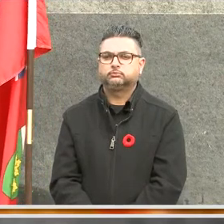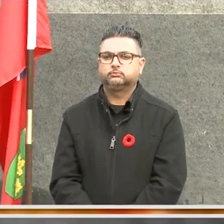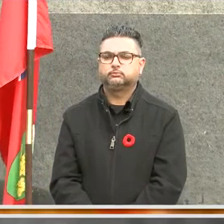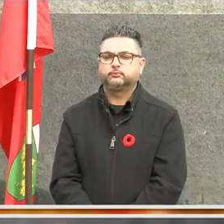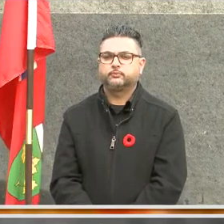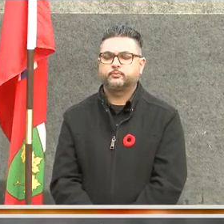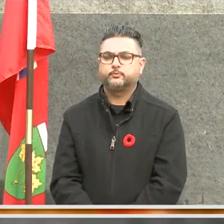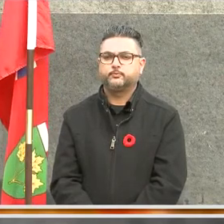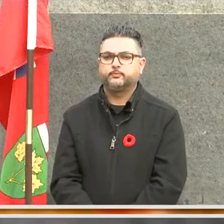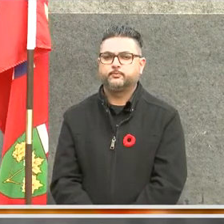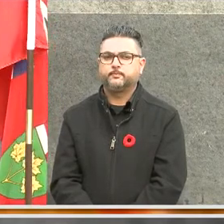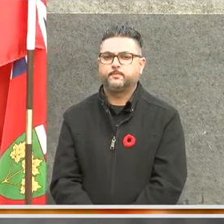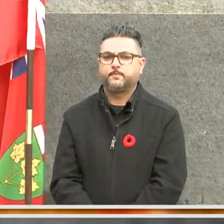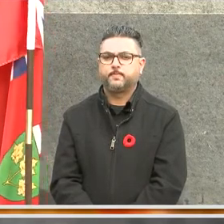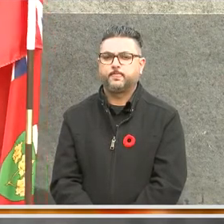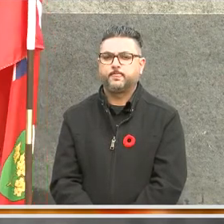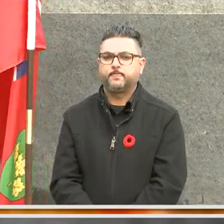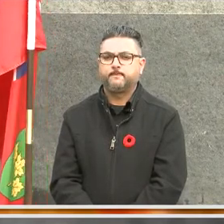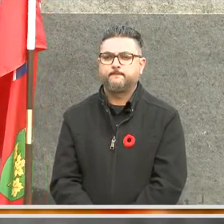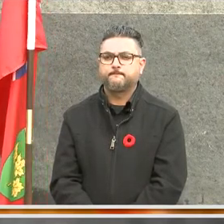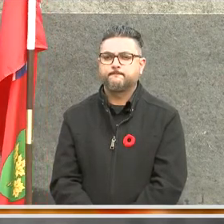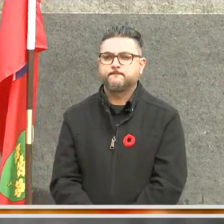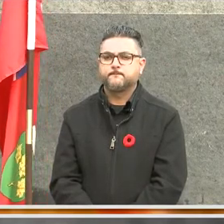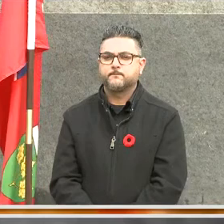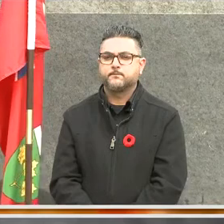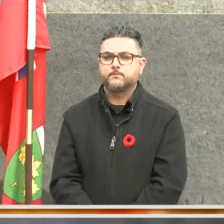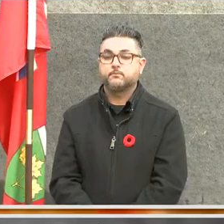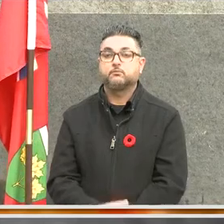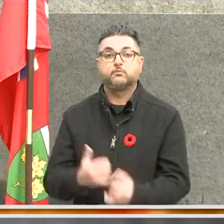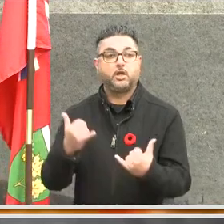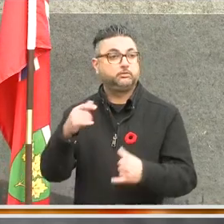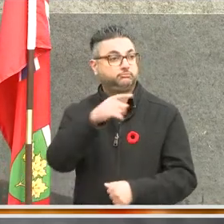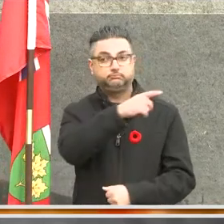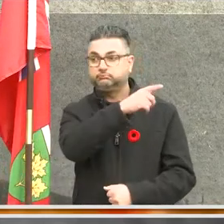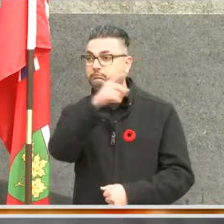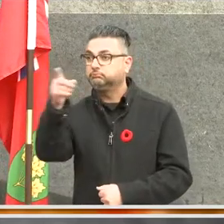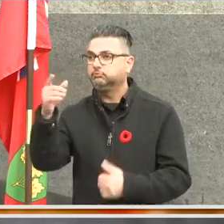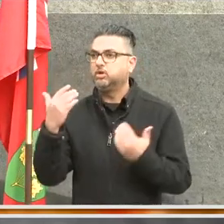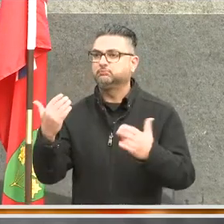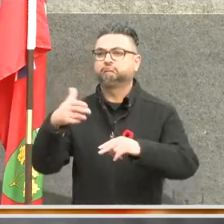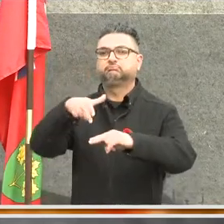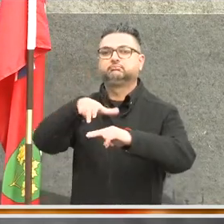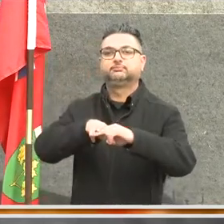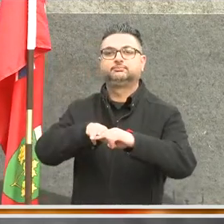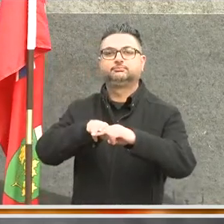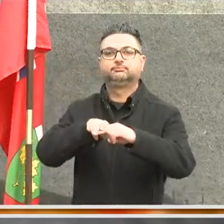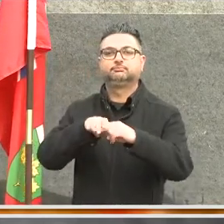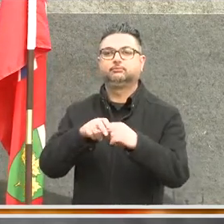For those who can, please be seated. Pour ceux et celles qui le peuvent, veuillez vous asseoir.